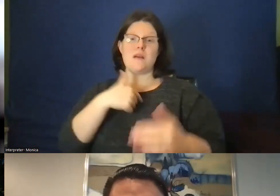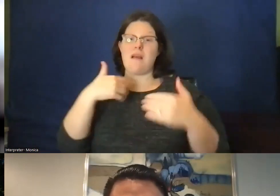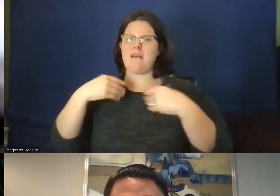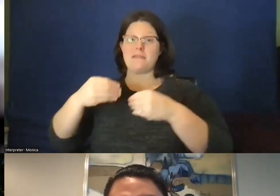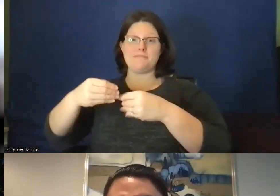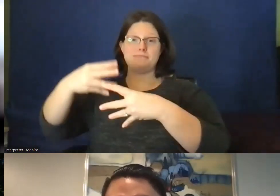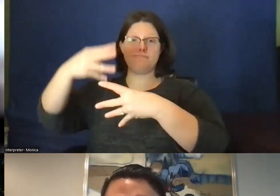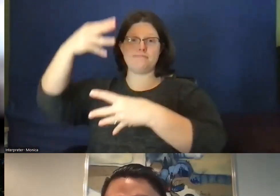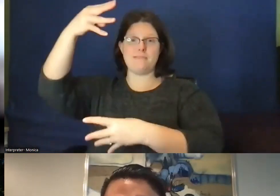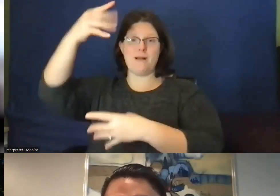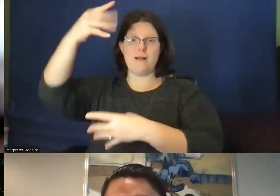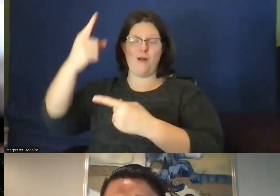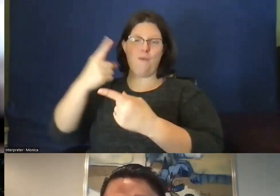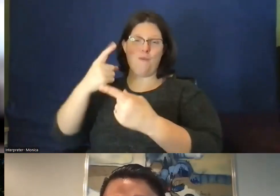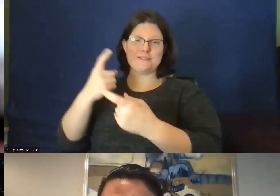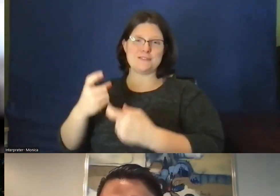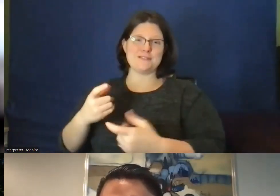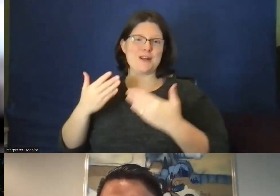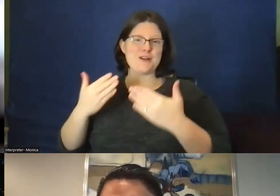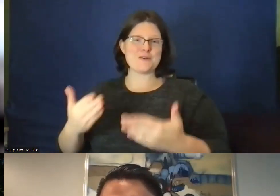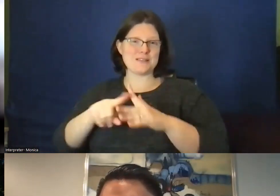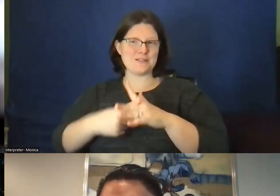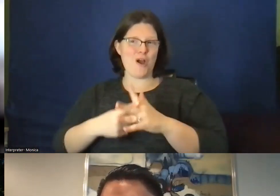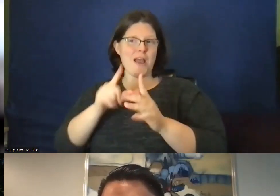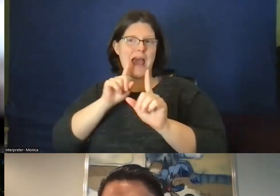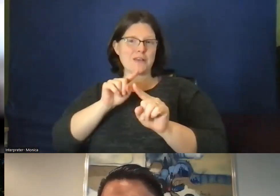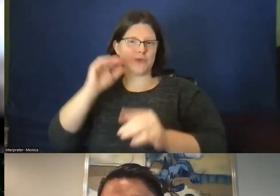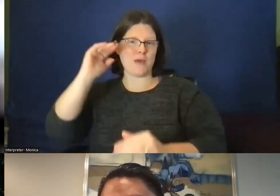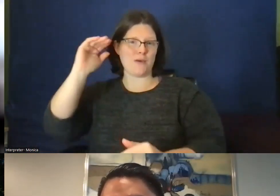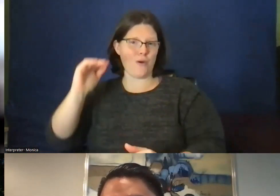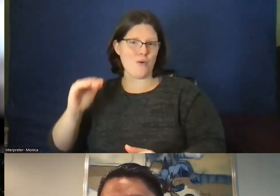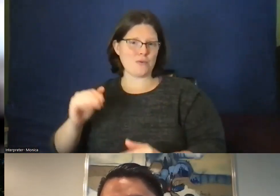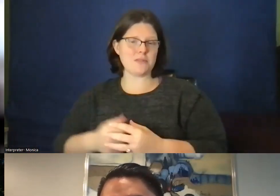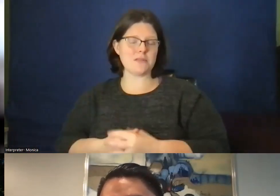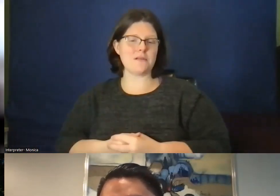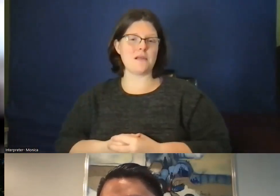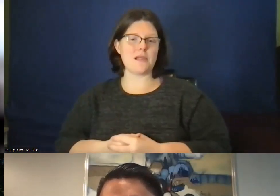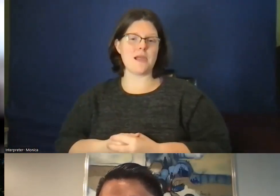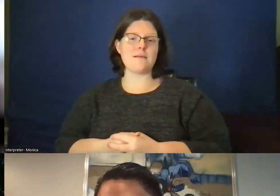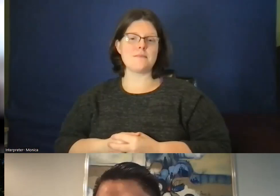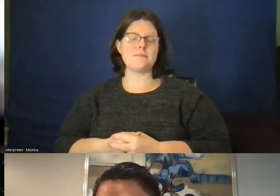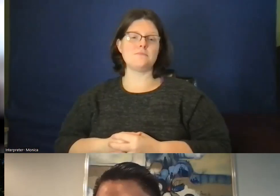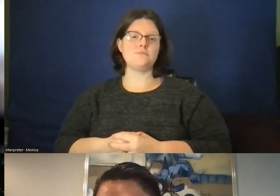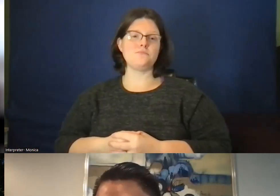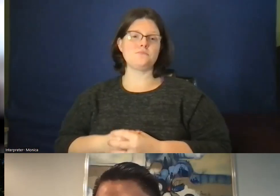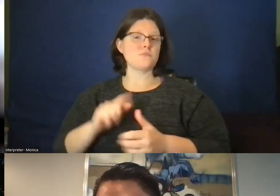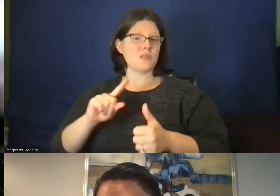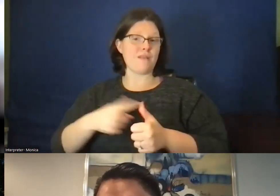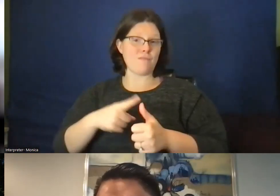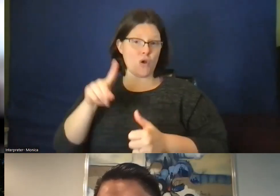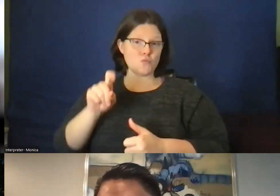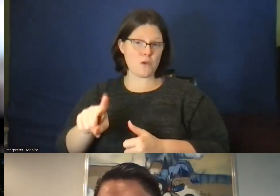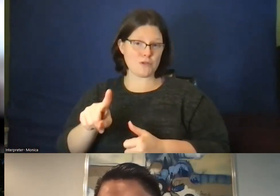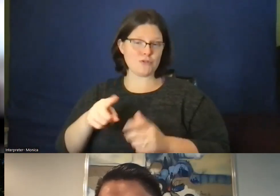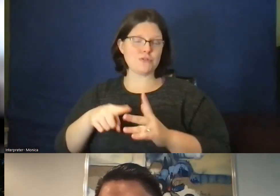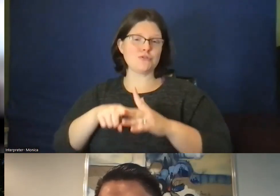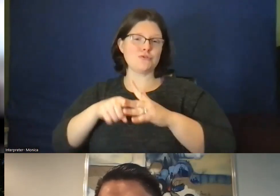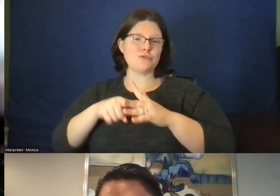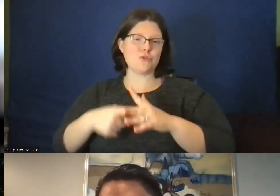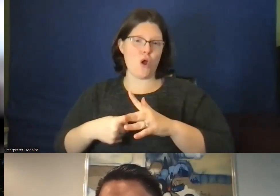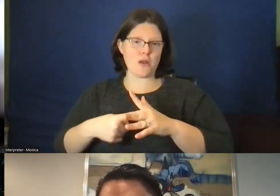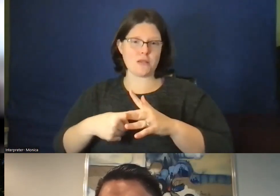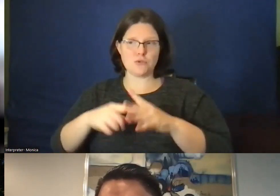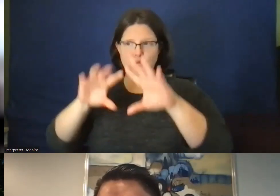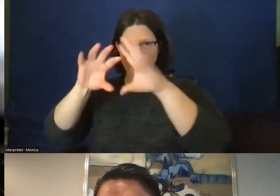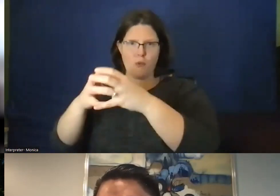chat, so let's start answering those. So I guess the first question, because I'm starting to group